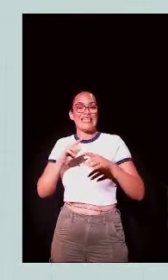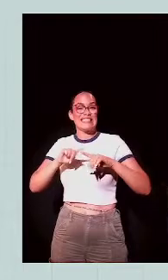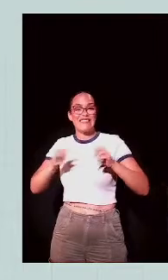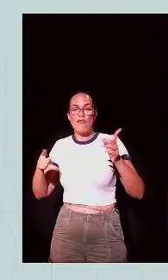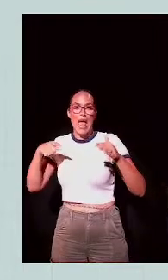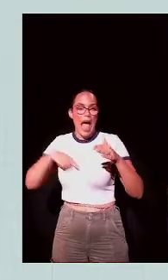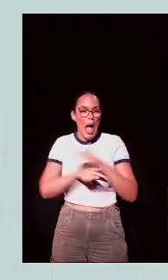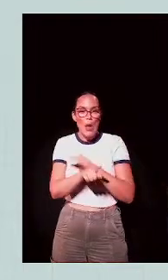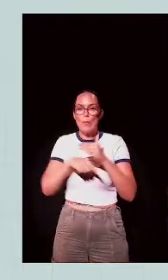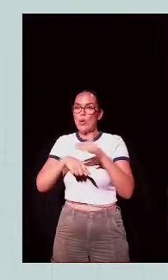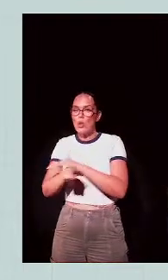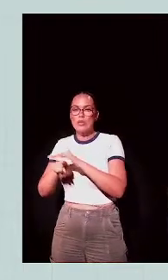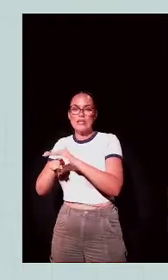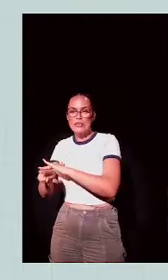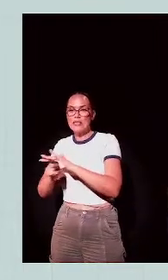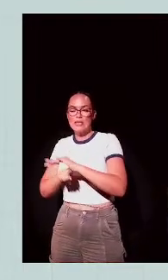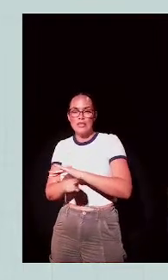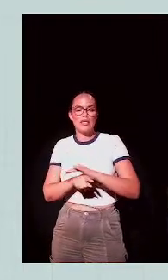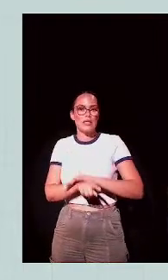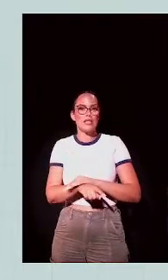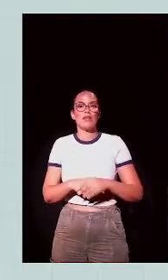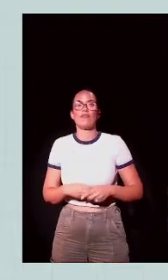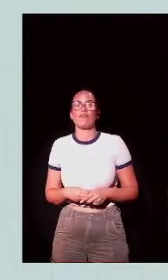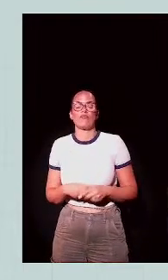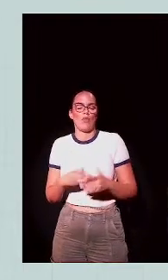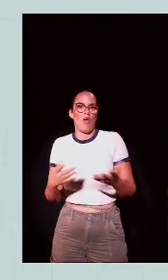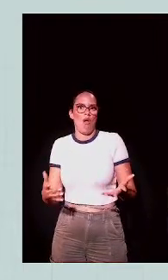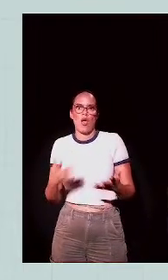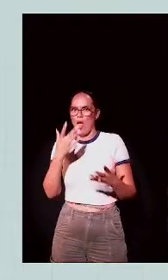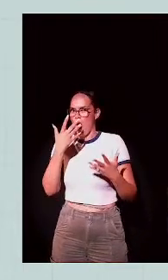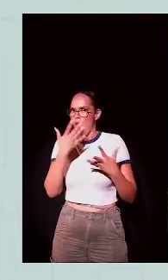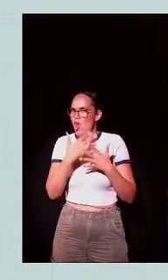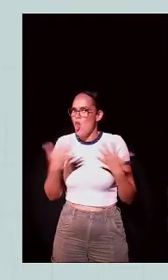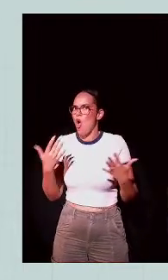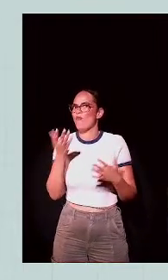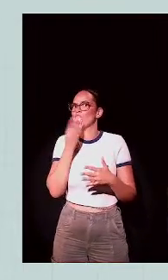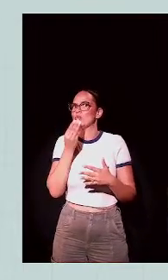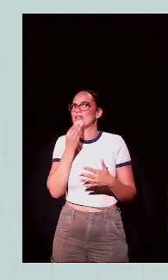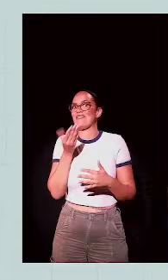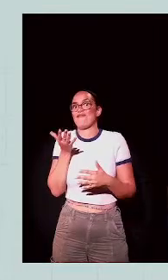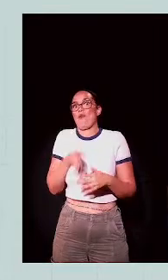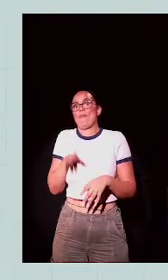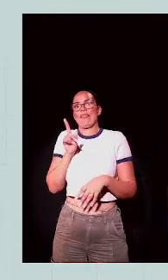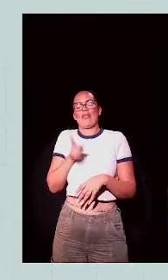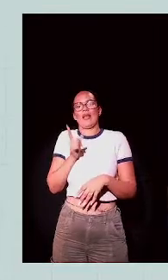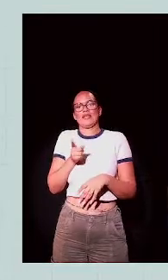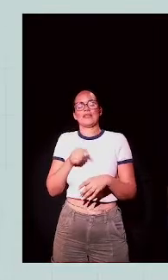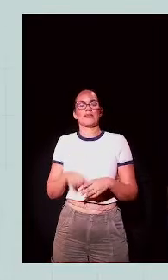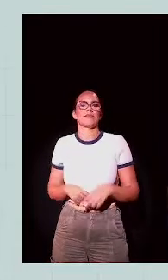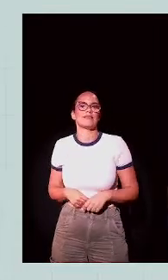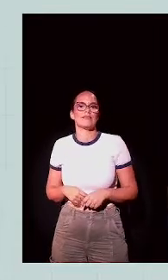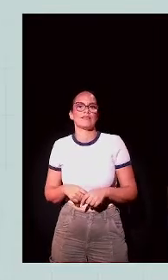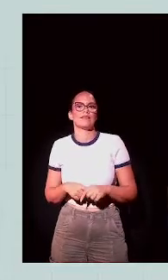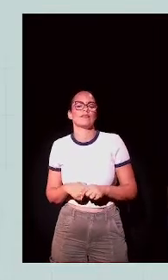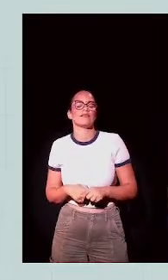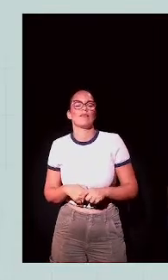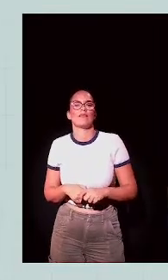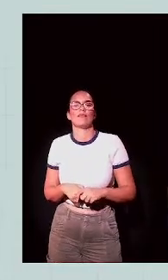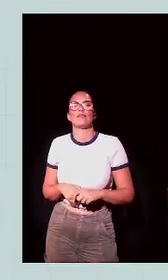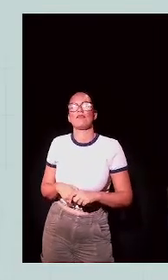pole outputs, you could get quite a lot of mileage out of. It's sort of the surge